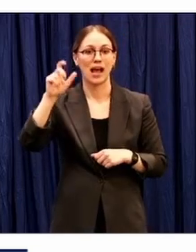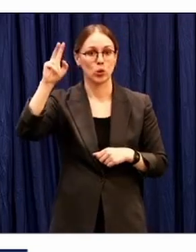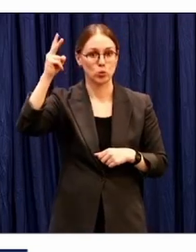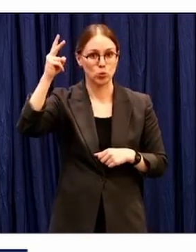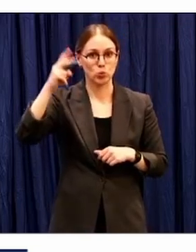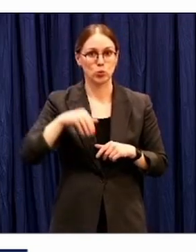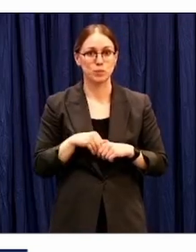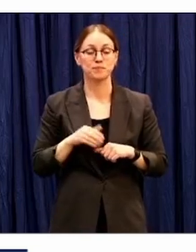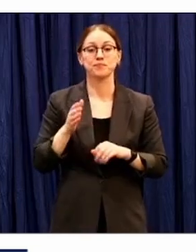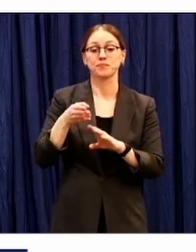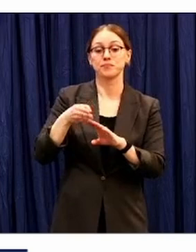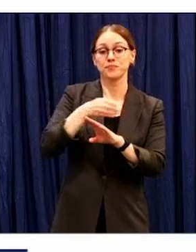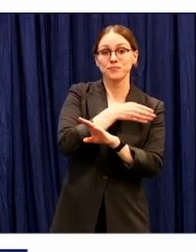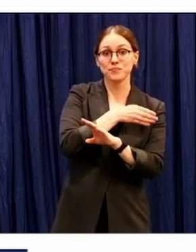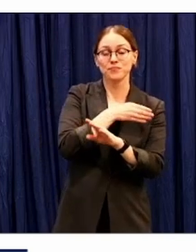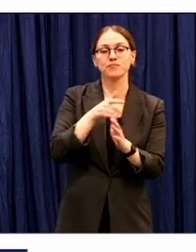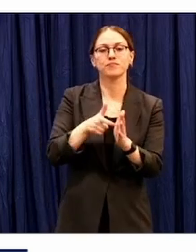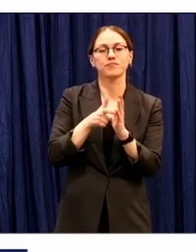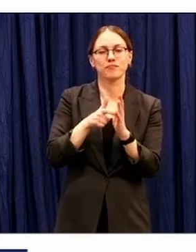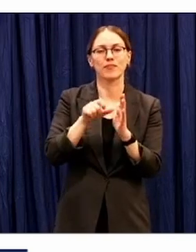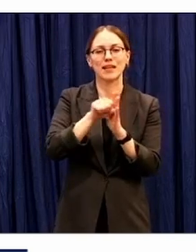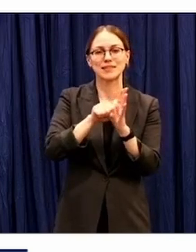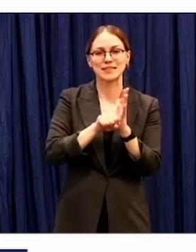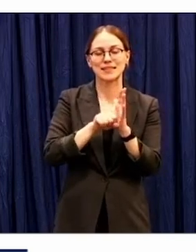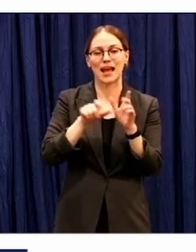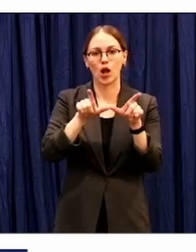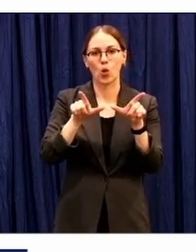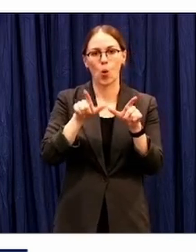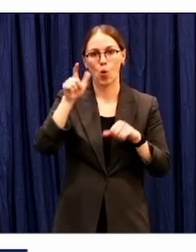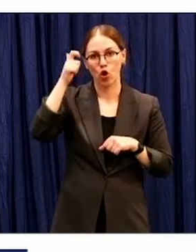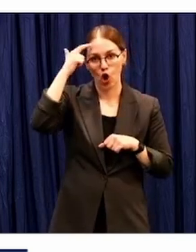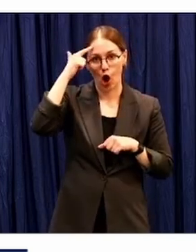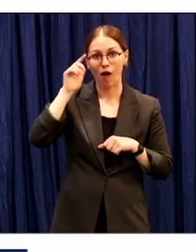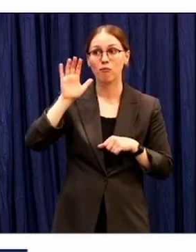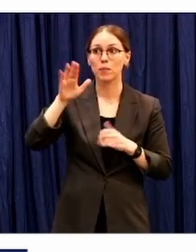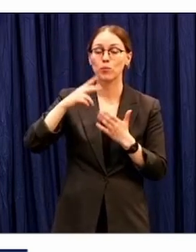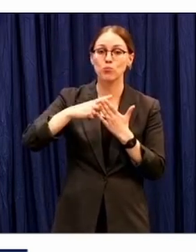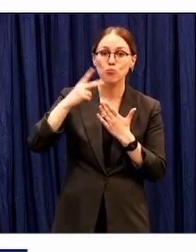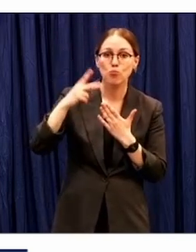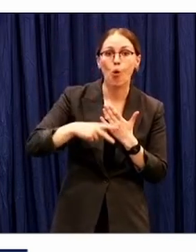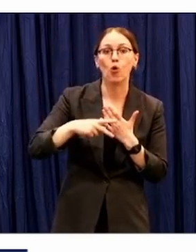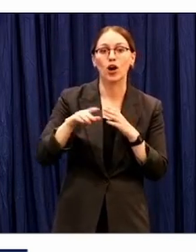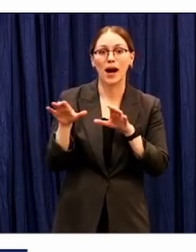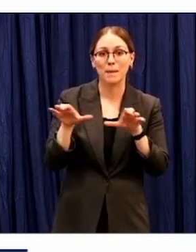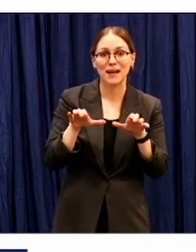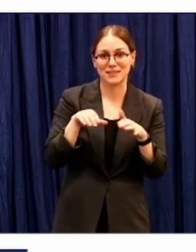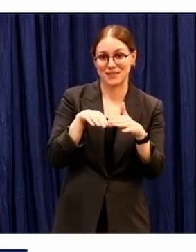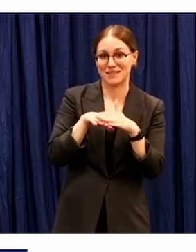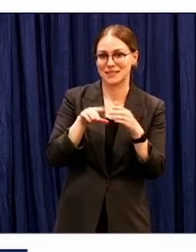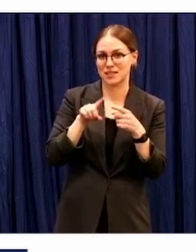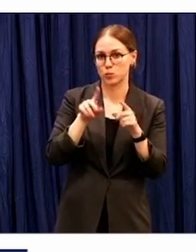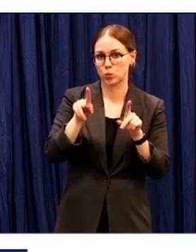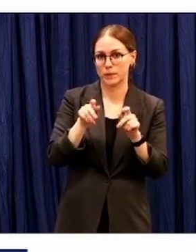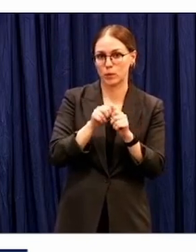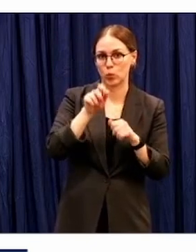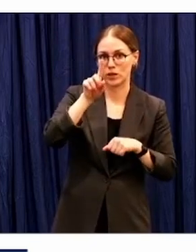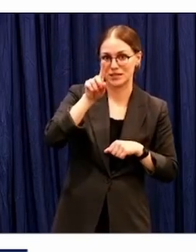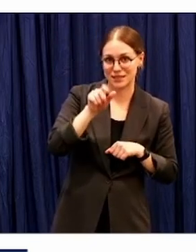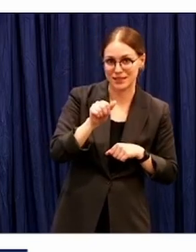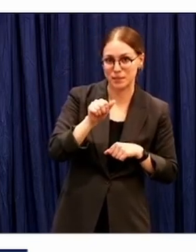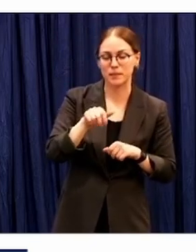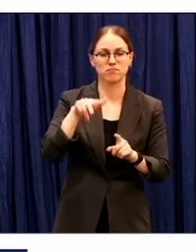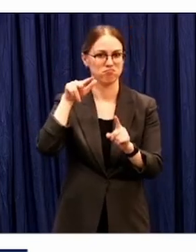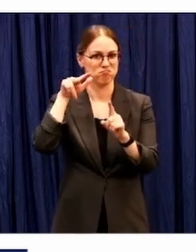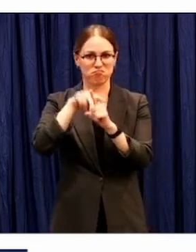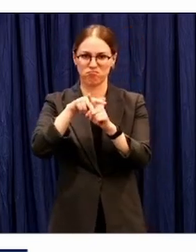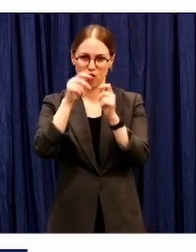ADA required that state and local governments make sure that their services, programs, and activities are accessible to people with disabilities. And it applies to